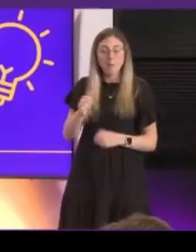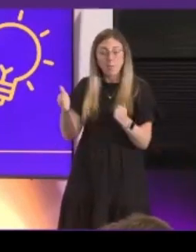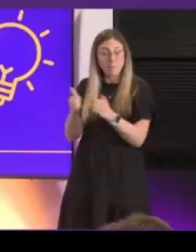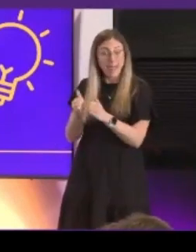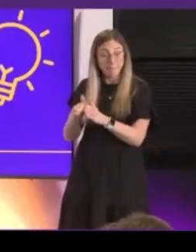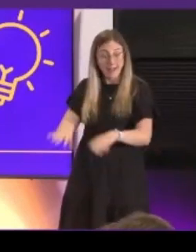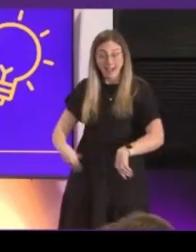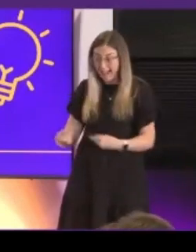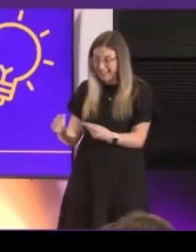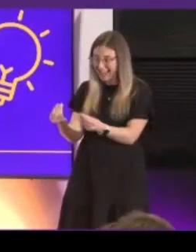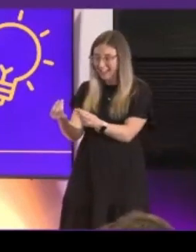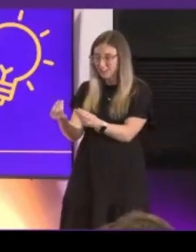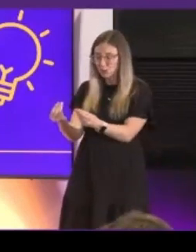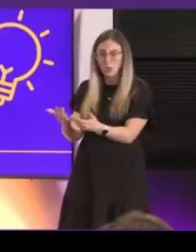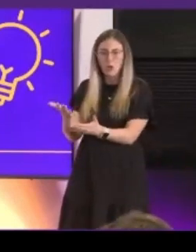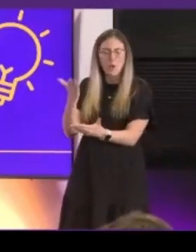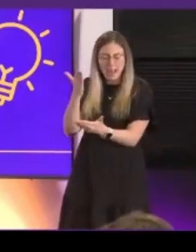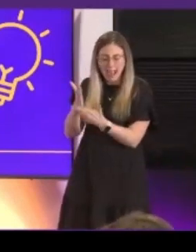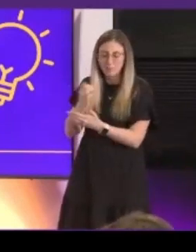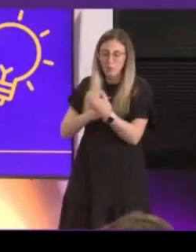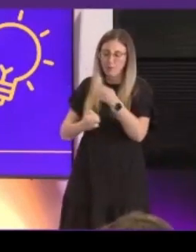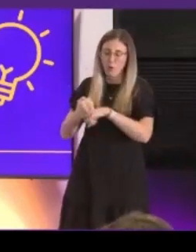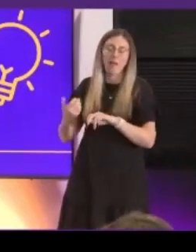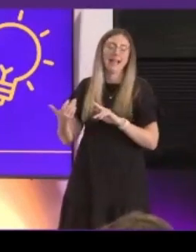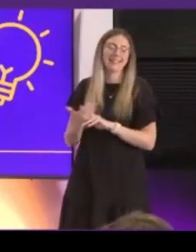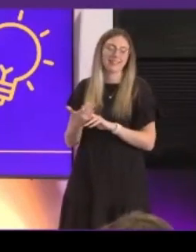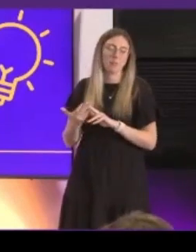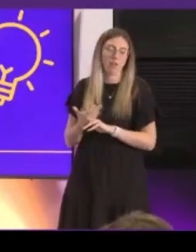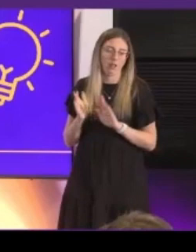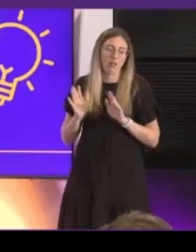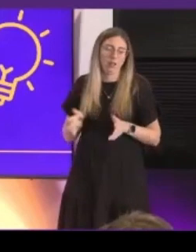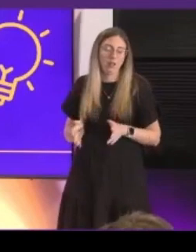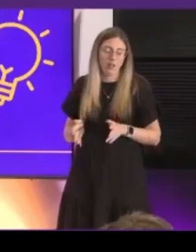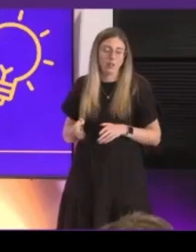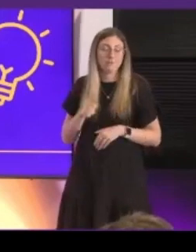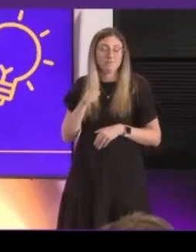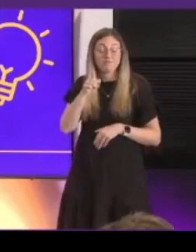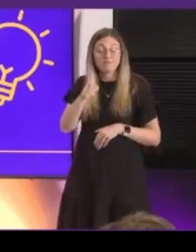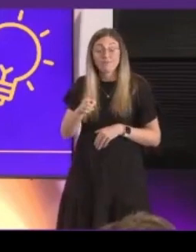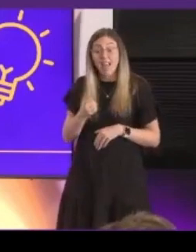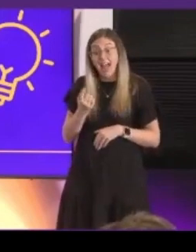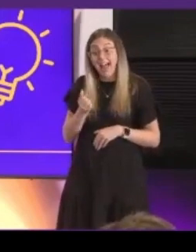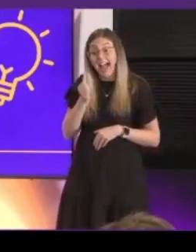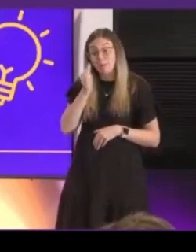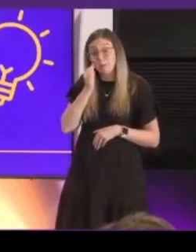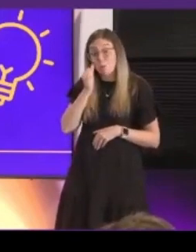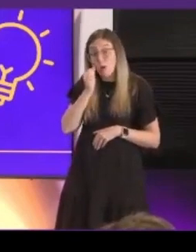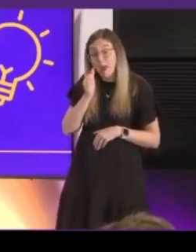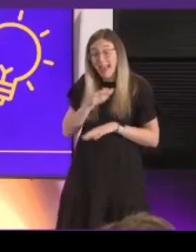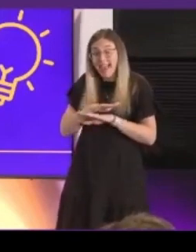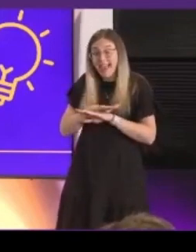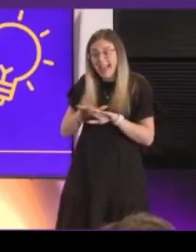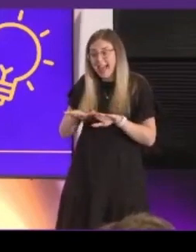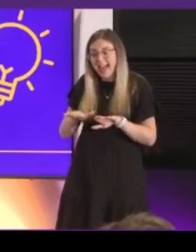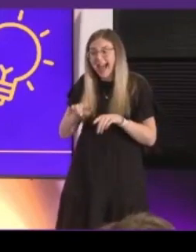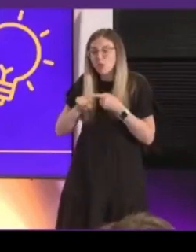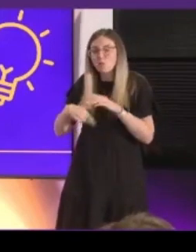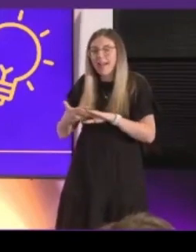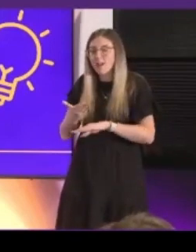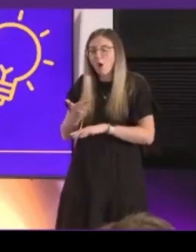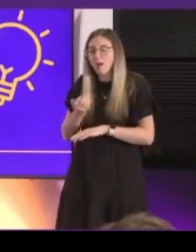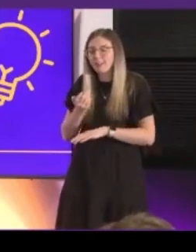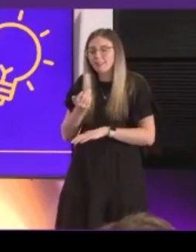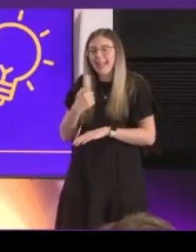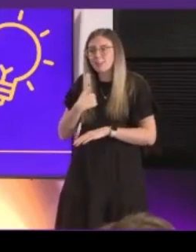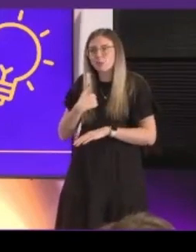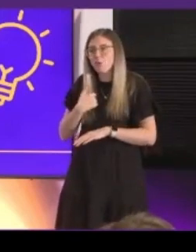money, we've got to make accessible. And actually one of the things that Sam just pointed out to me, which I was aware of, but actually it's not something I rely on, so it's not at the top